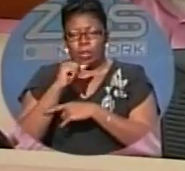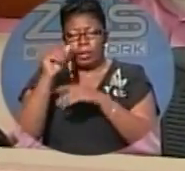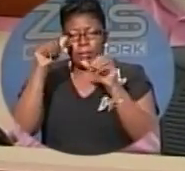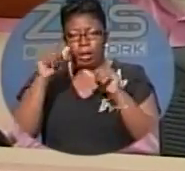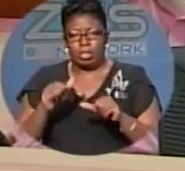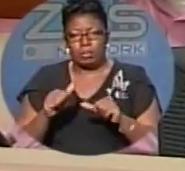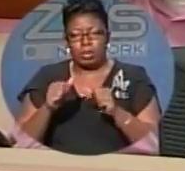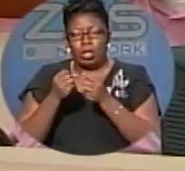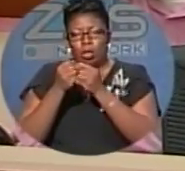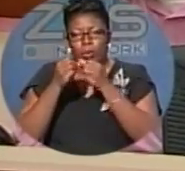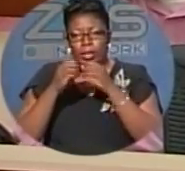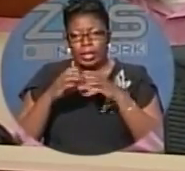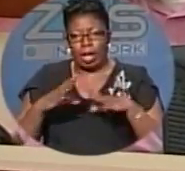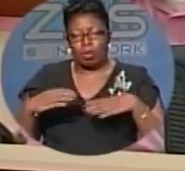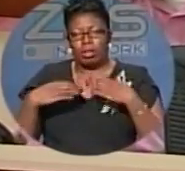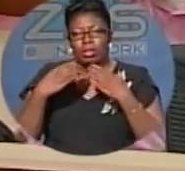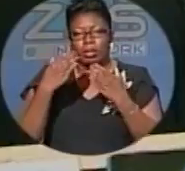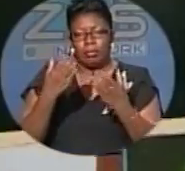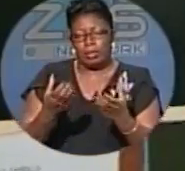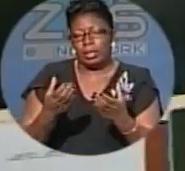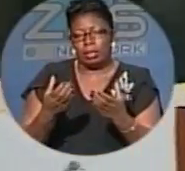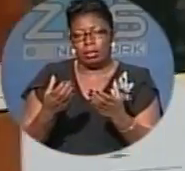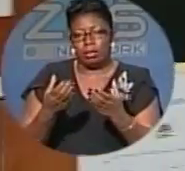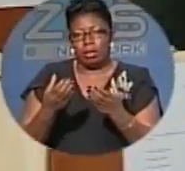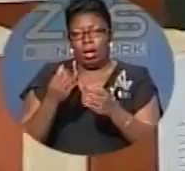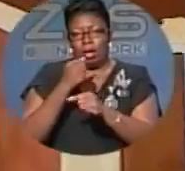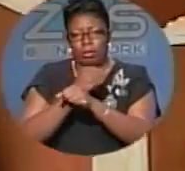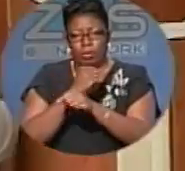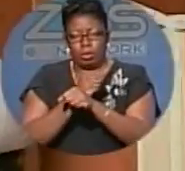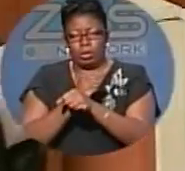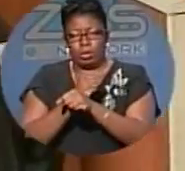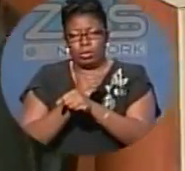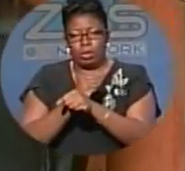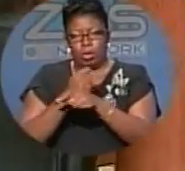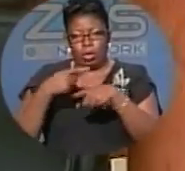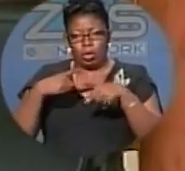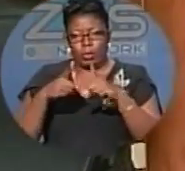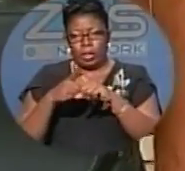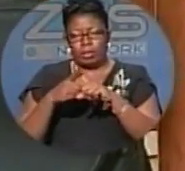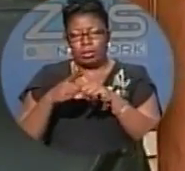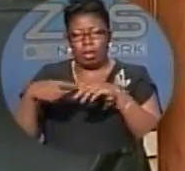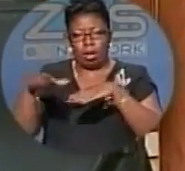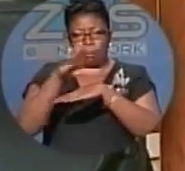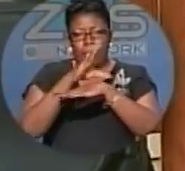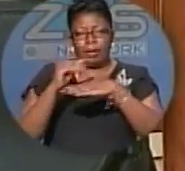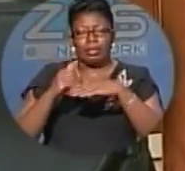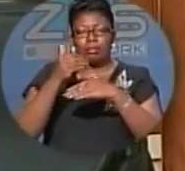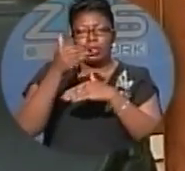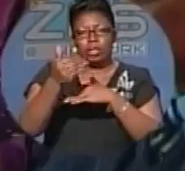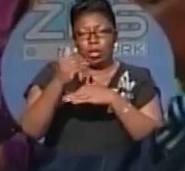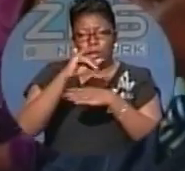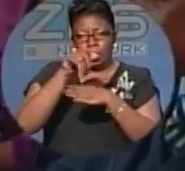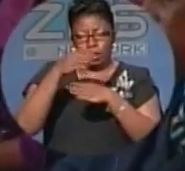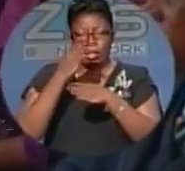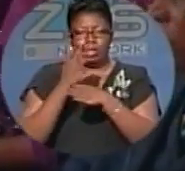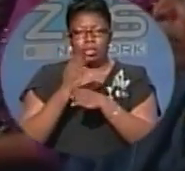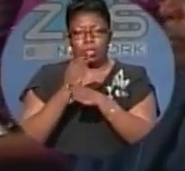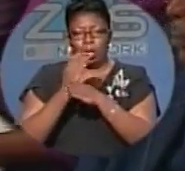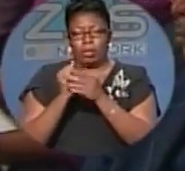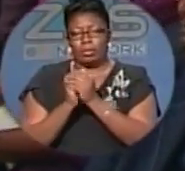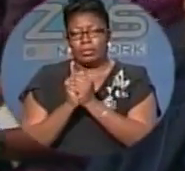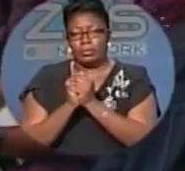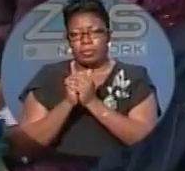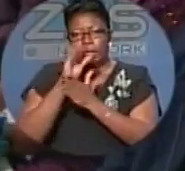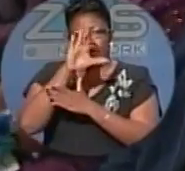without dedicated employees. And those who have gone above and beyond the call of duty were recognized. Commending the